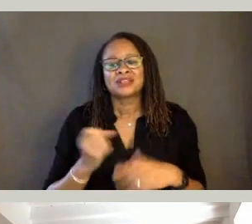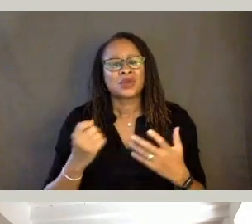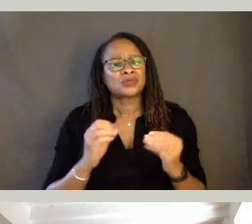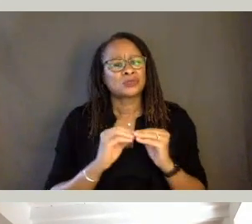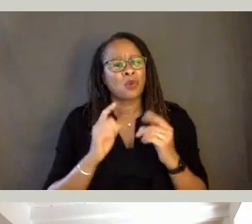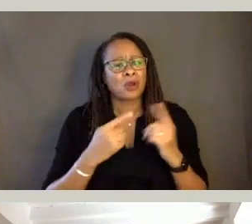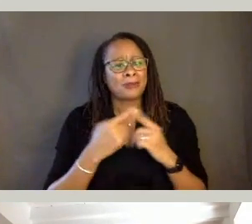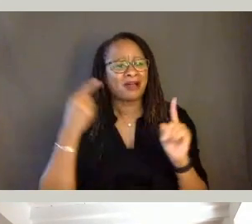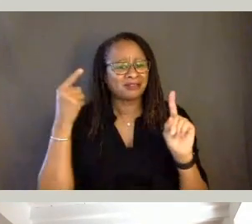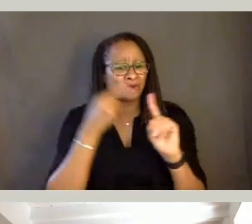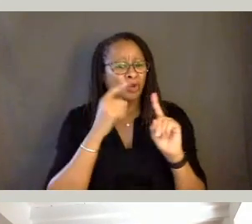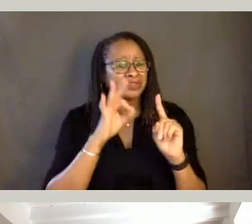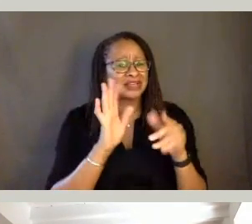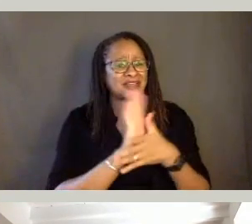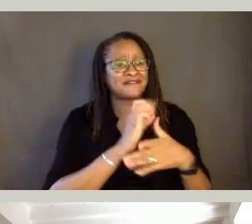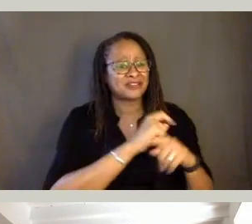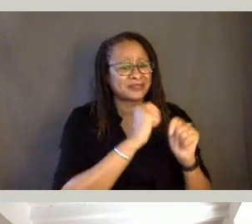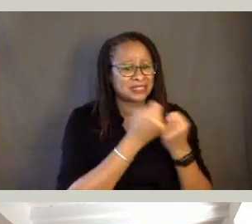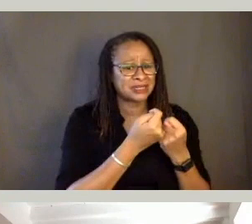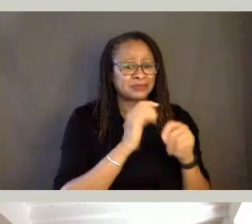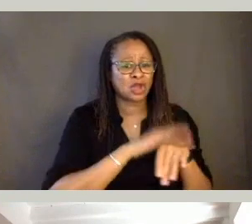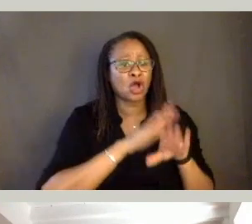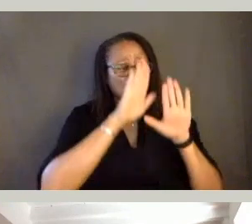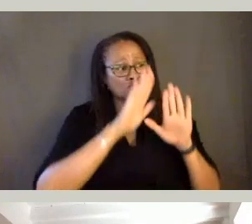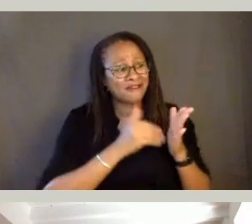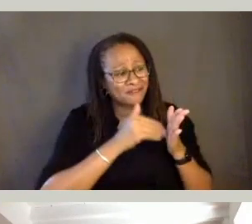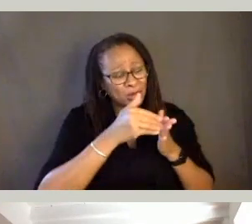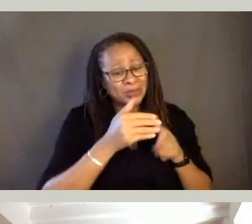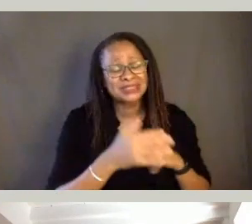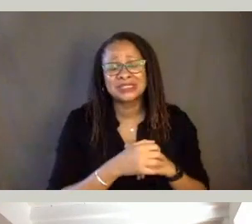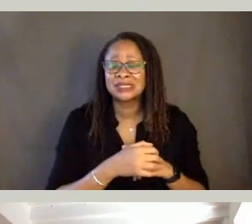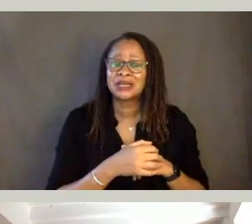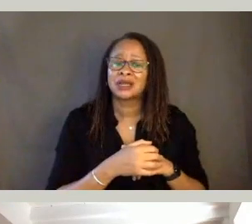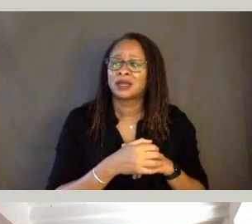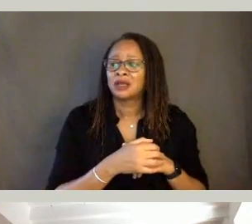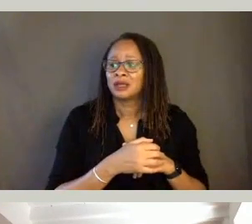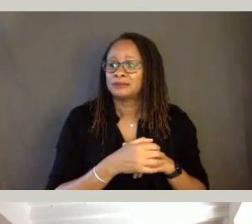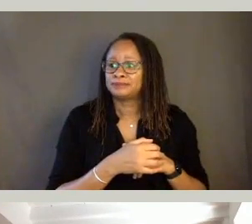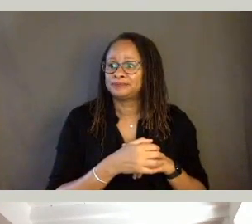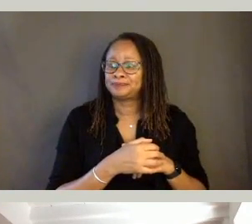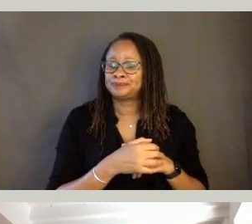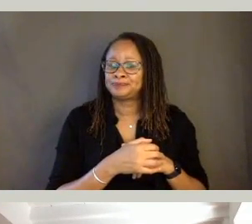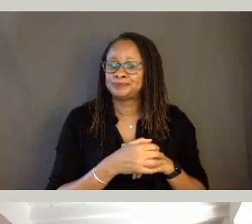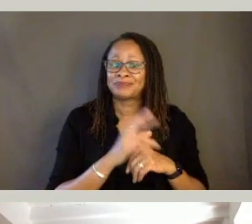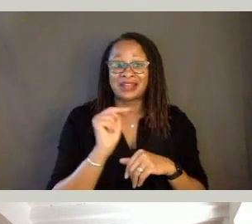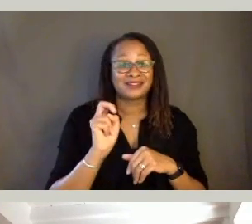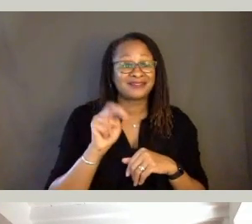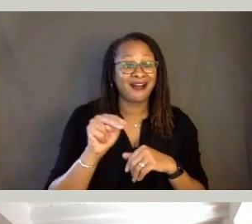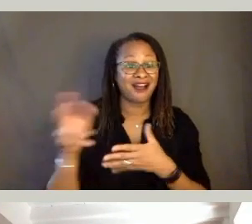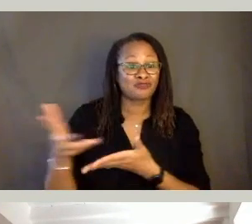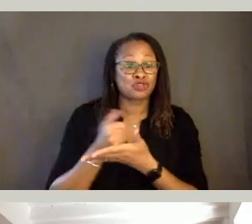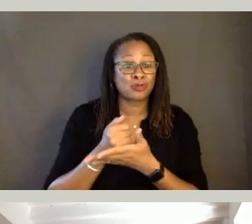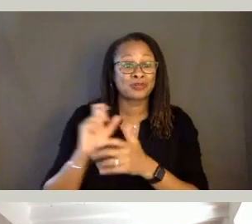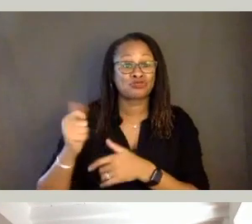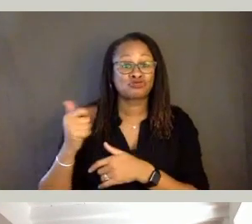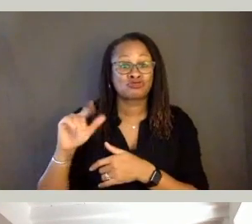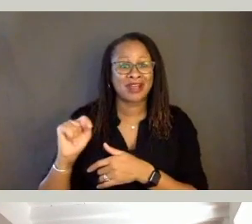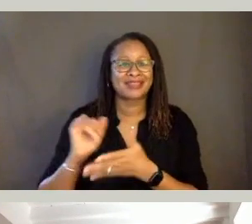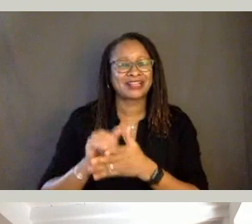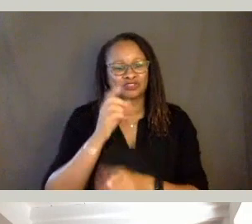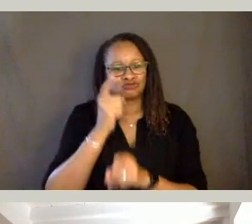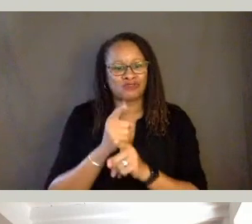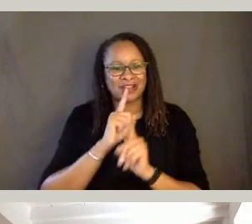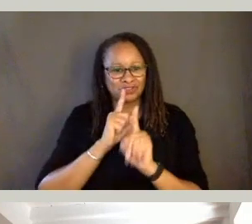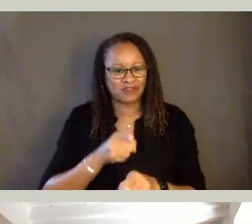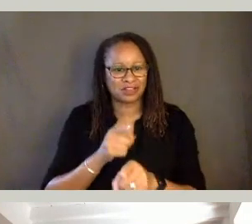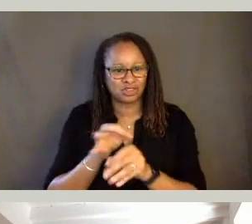as a film team? And on great frequency, you know, a non-recoupable grant is the right direction to go, because that